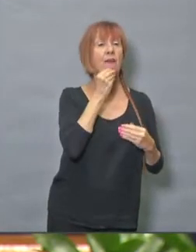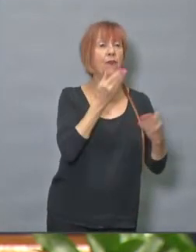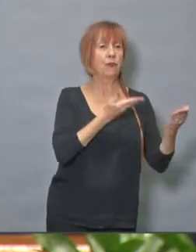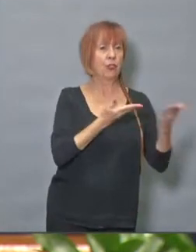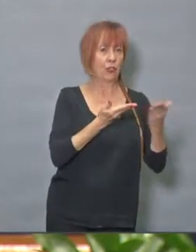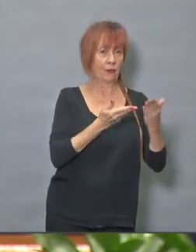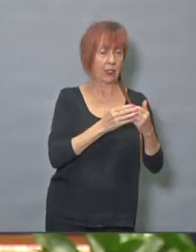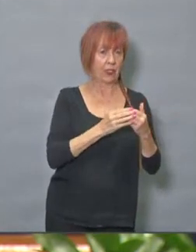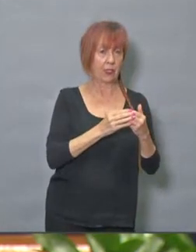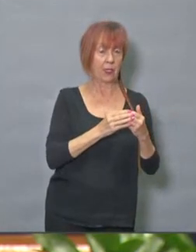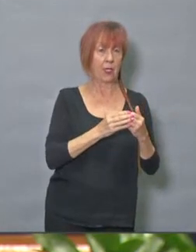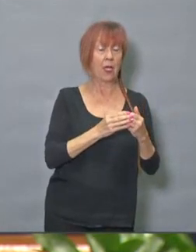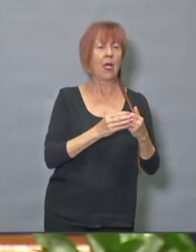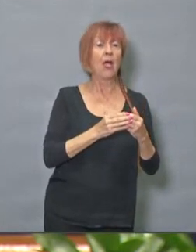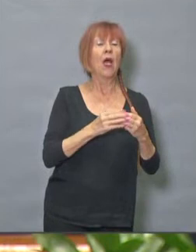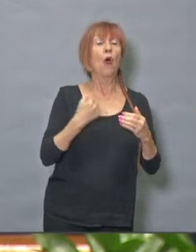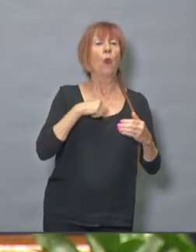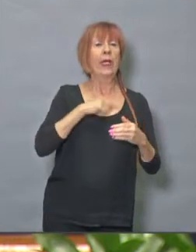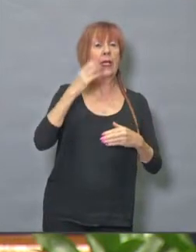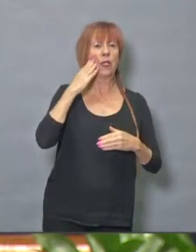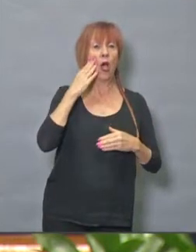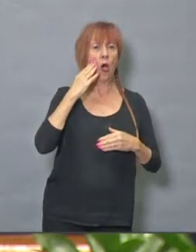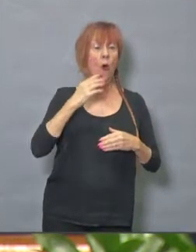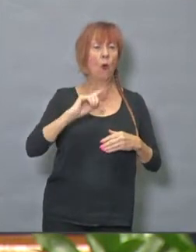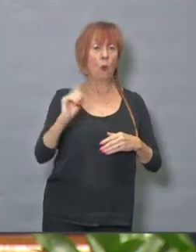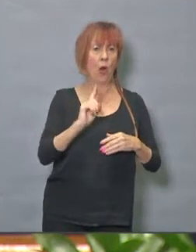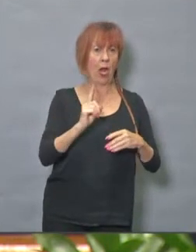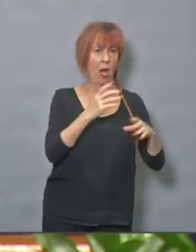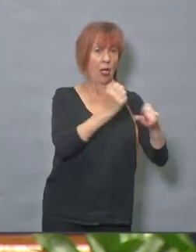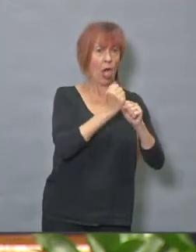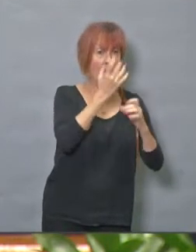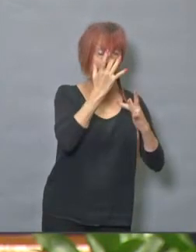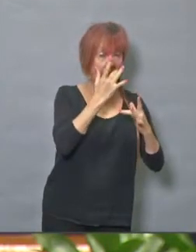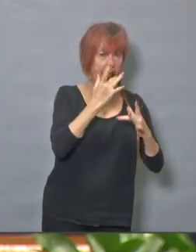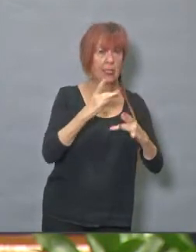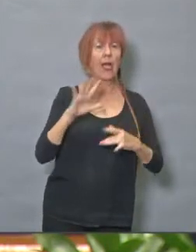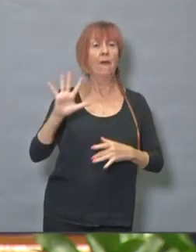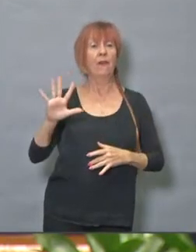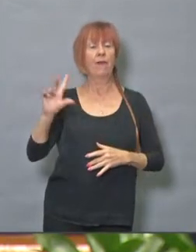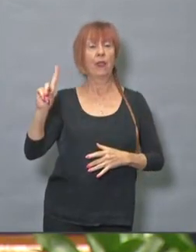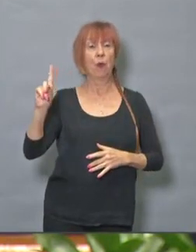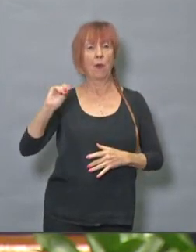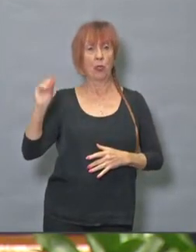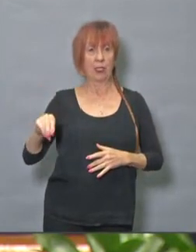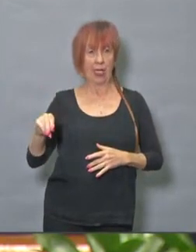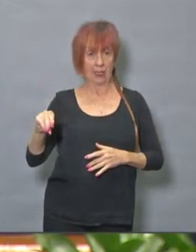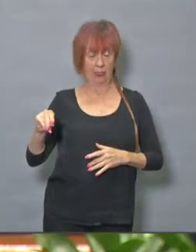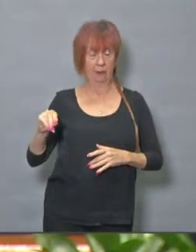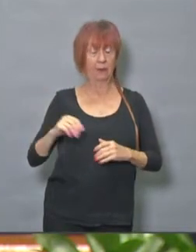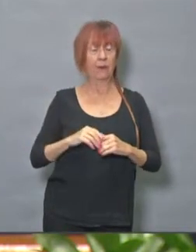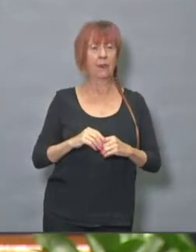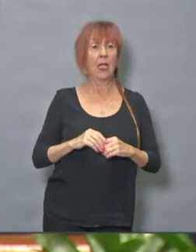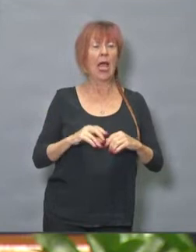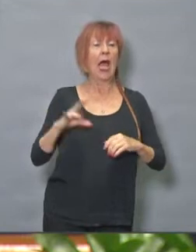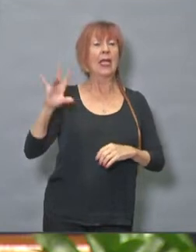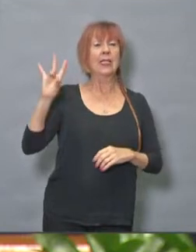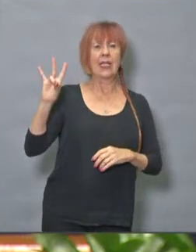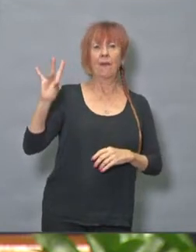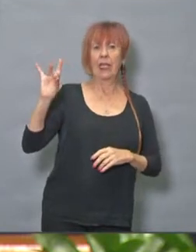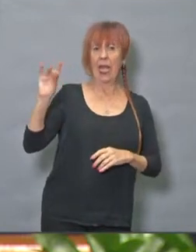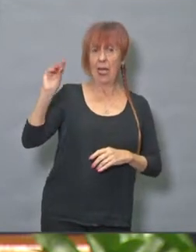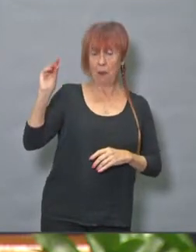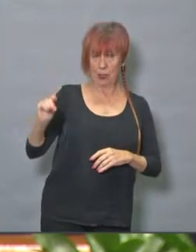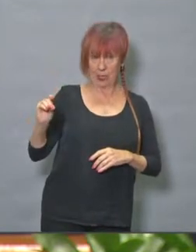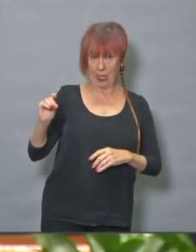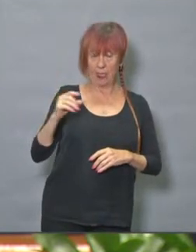The source of exposure is known for 50% of healthcare workers who tested positive for COVID-19. And